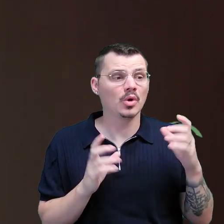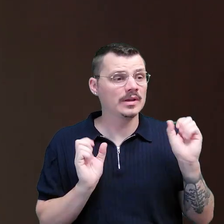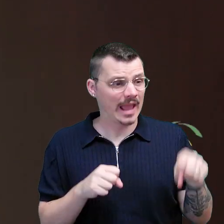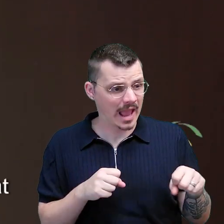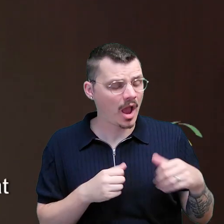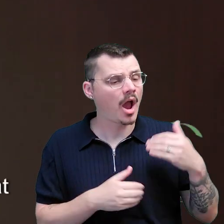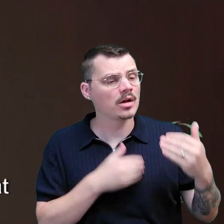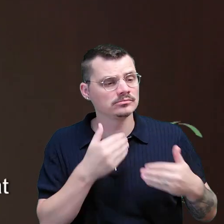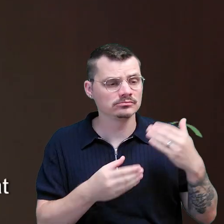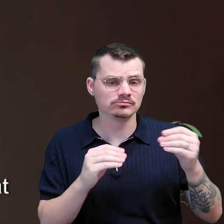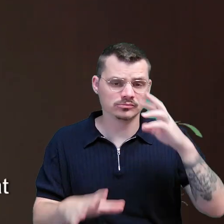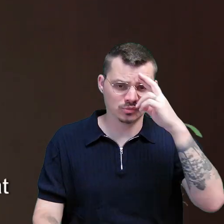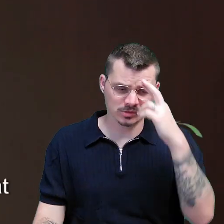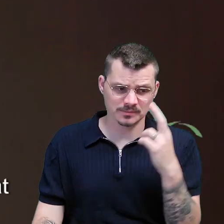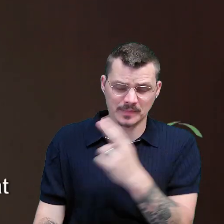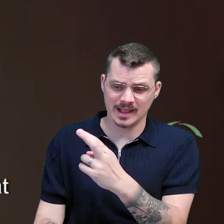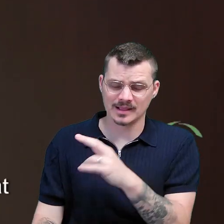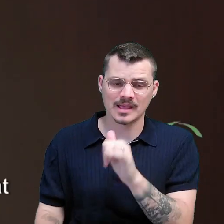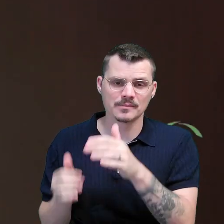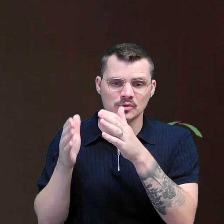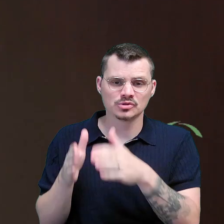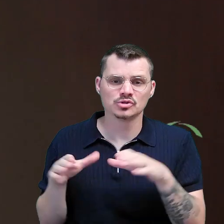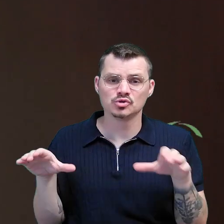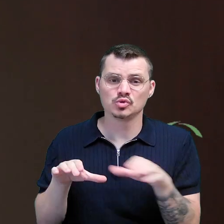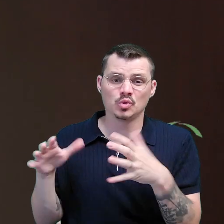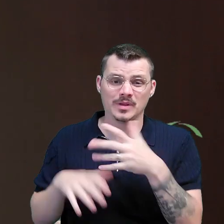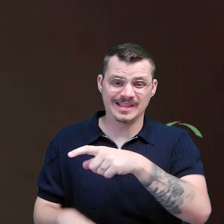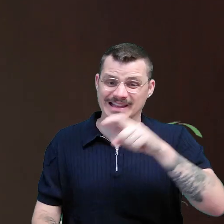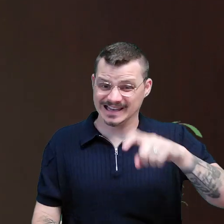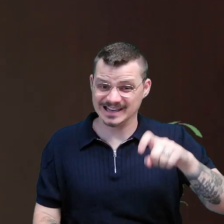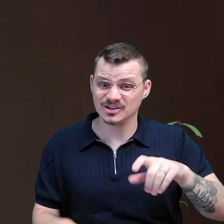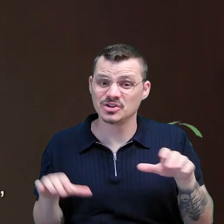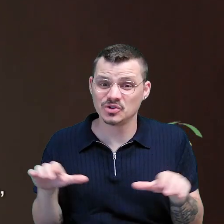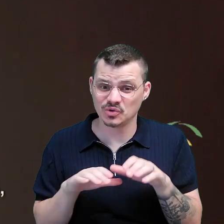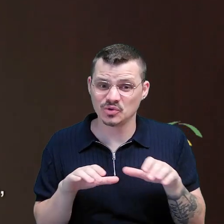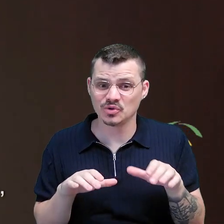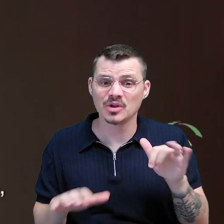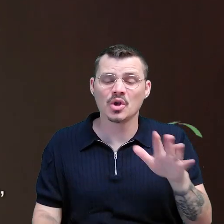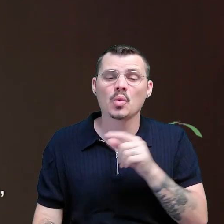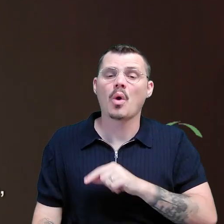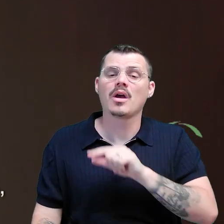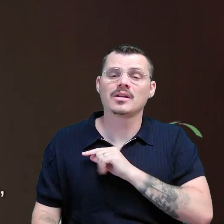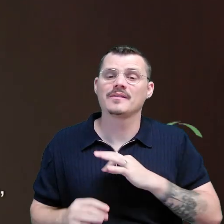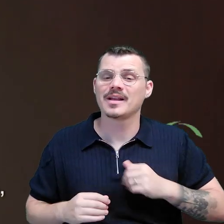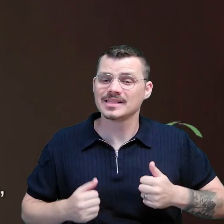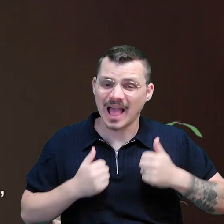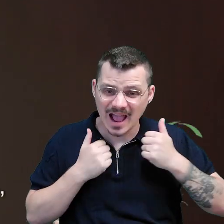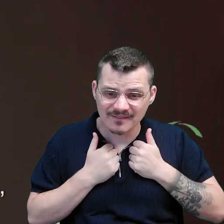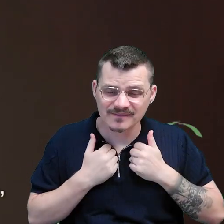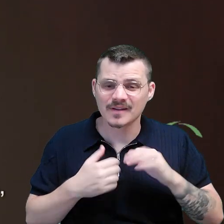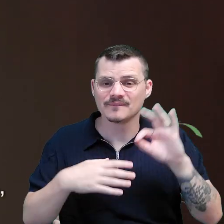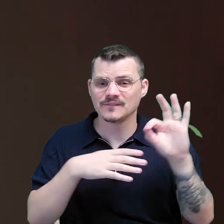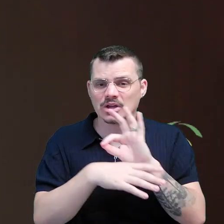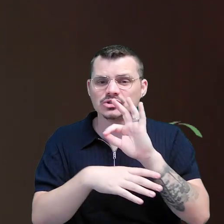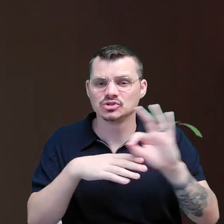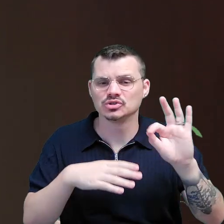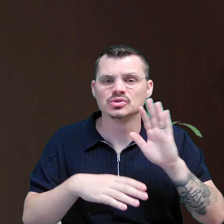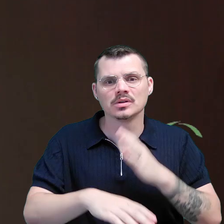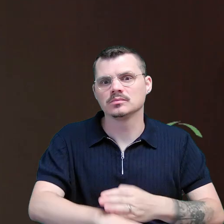that, just respect that the person's doing what they need to do, the quality of life and function